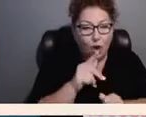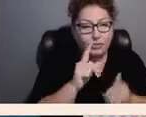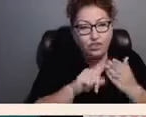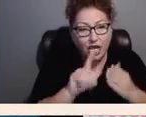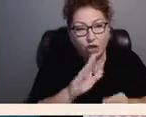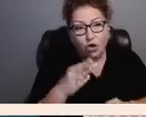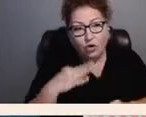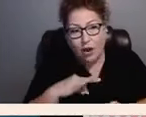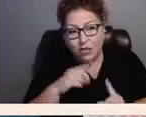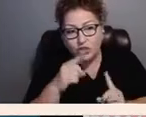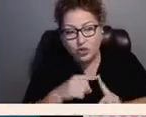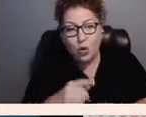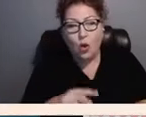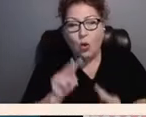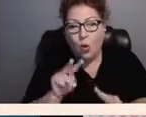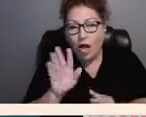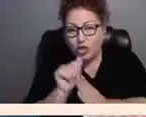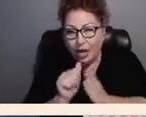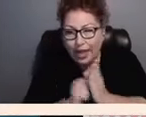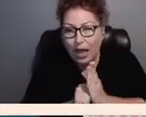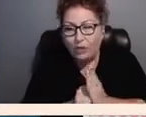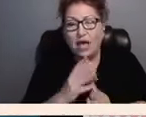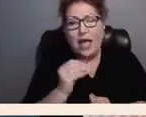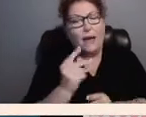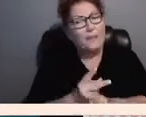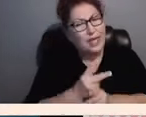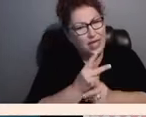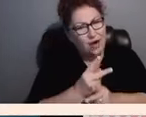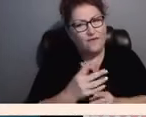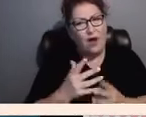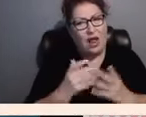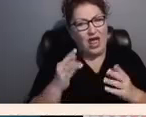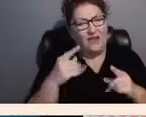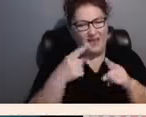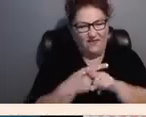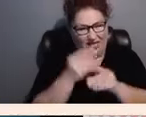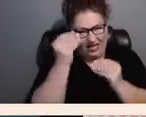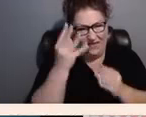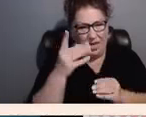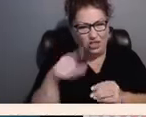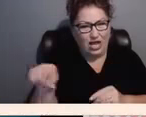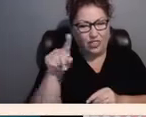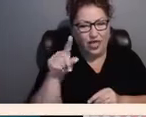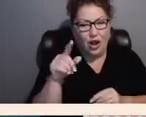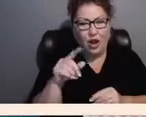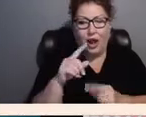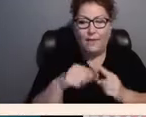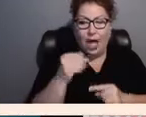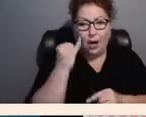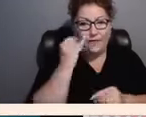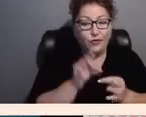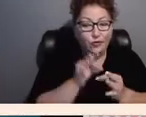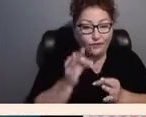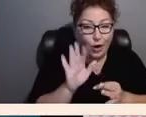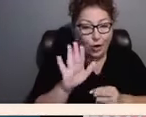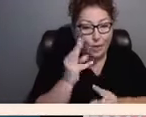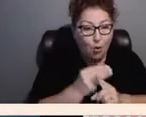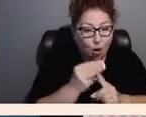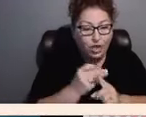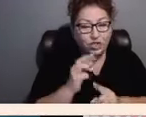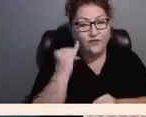accounts. And be careful. There's a lot of conflicting information out there about, if you defer your mortgage, if you defer payments, if you do